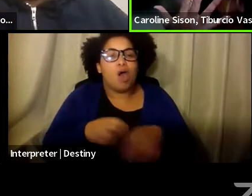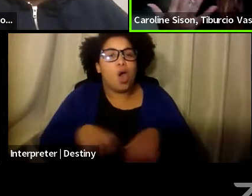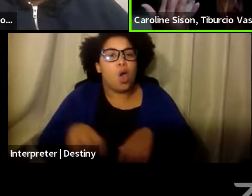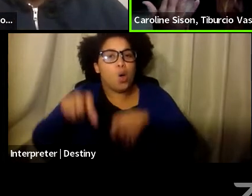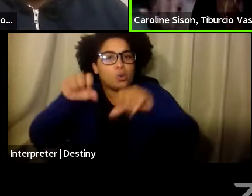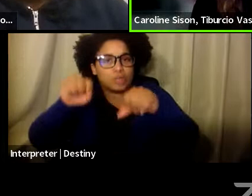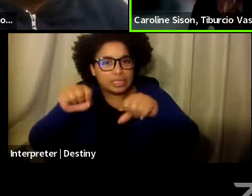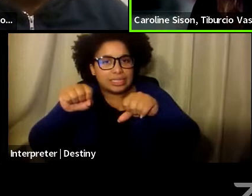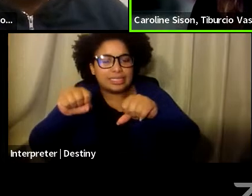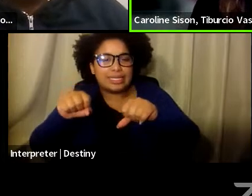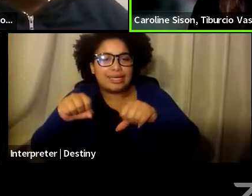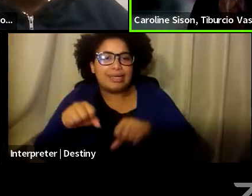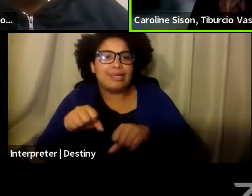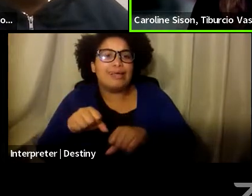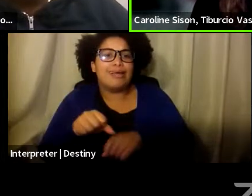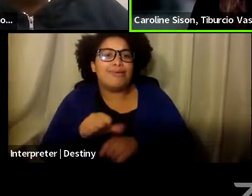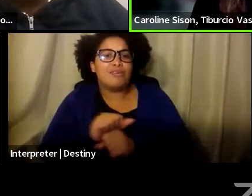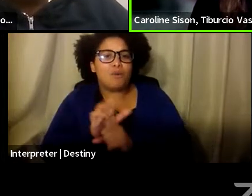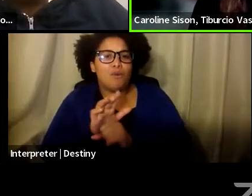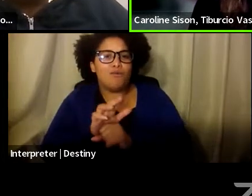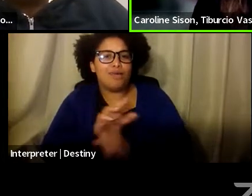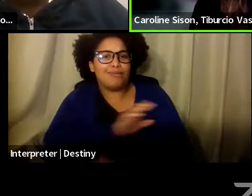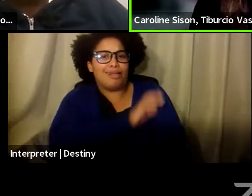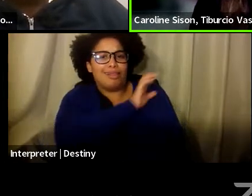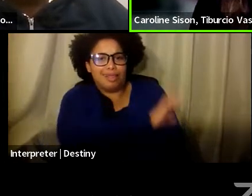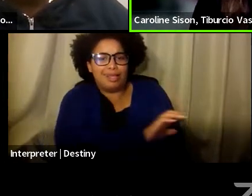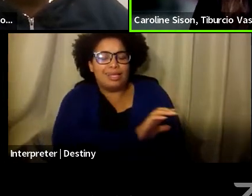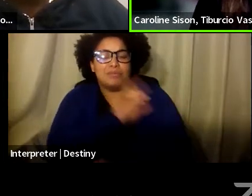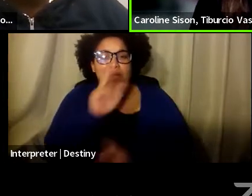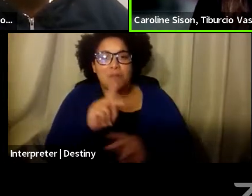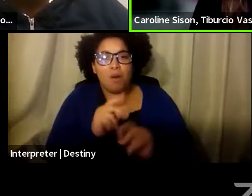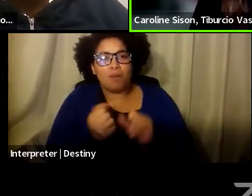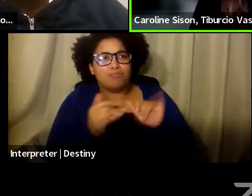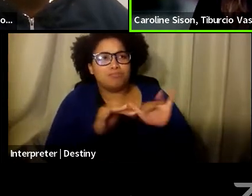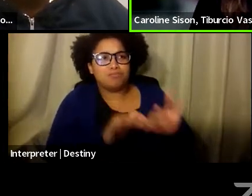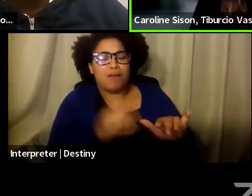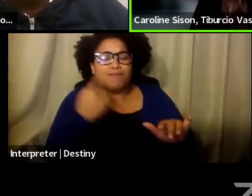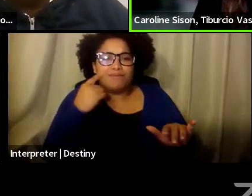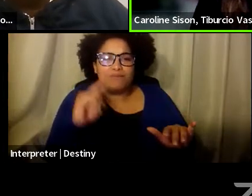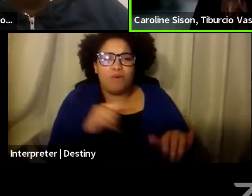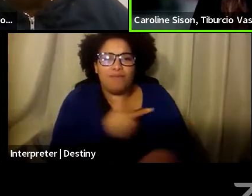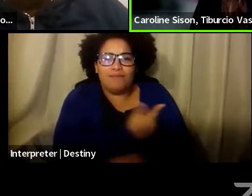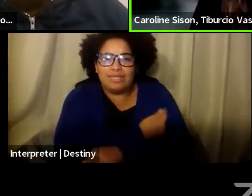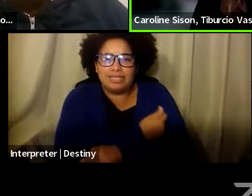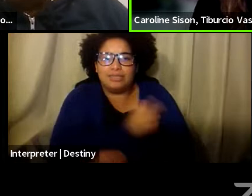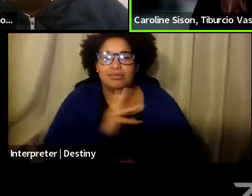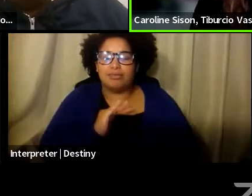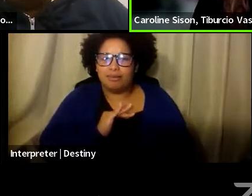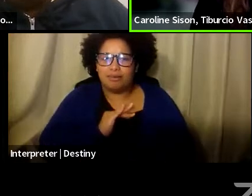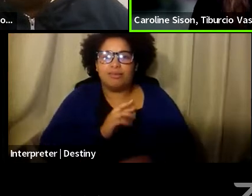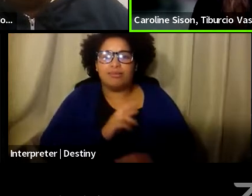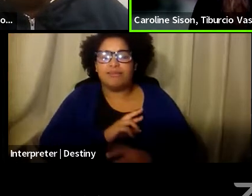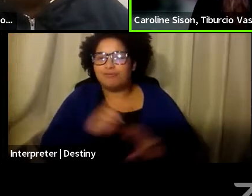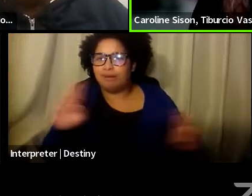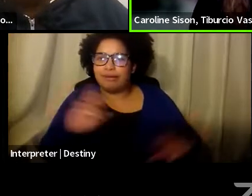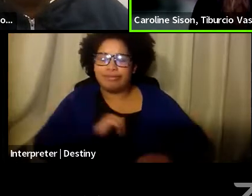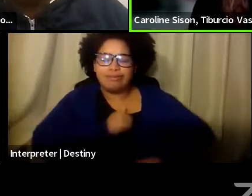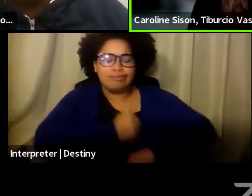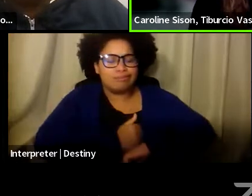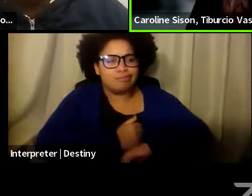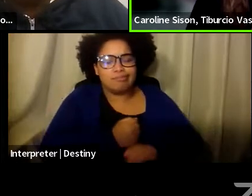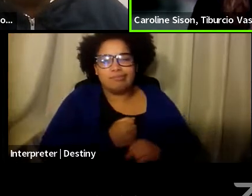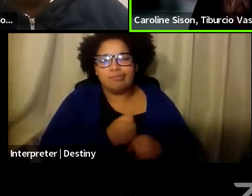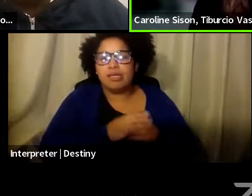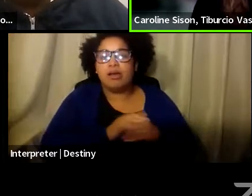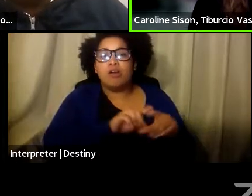individuals would come in large numbers for vaccinations. And then lastly, as I